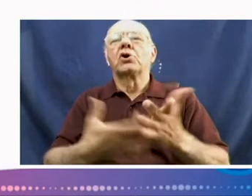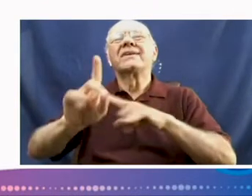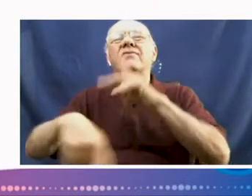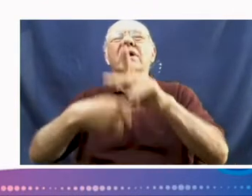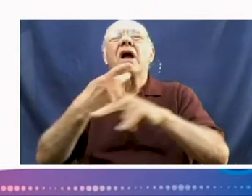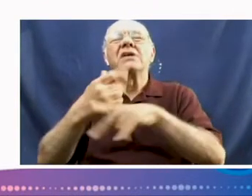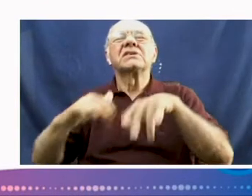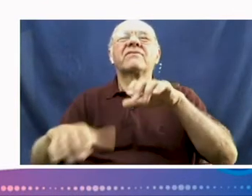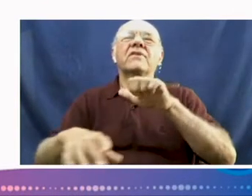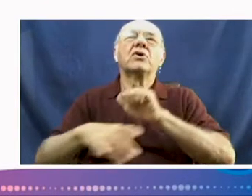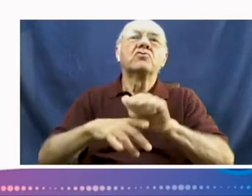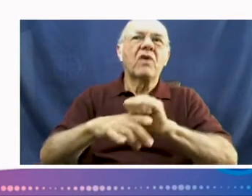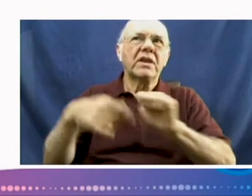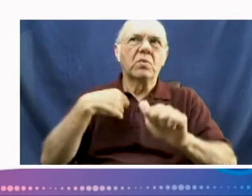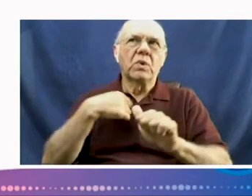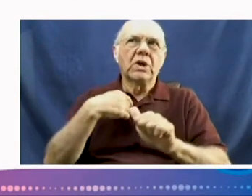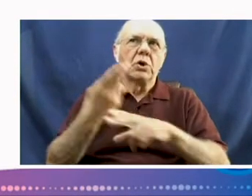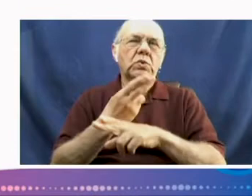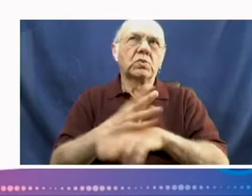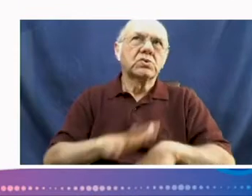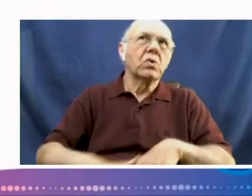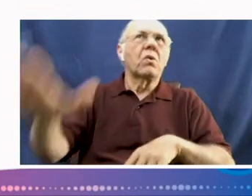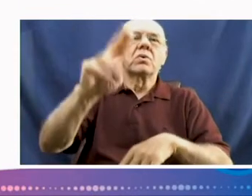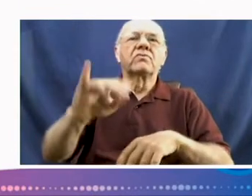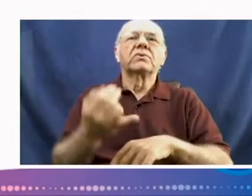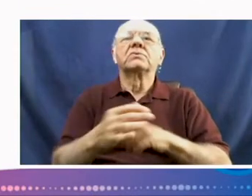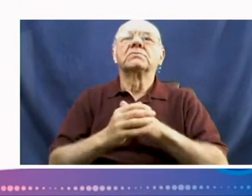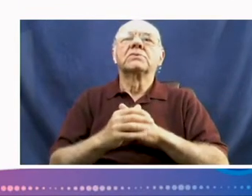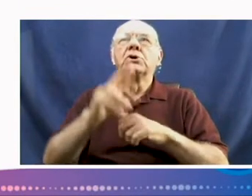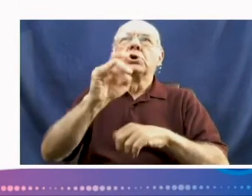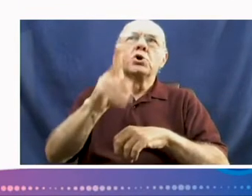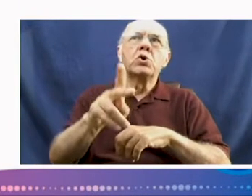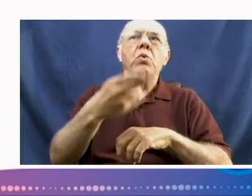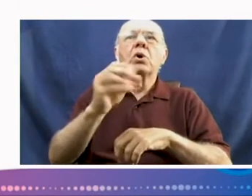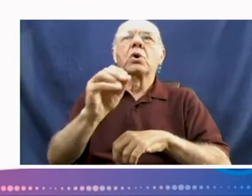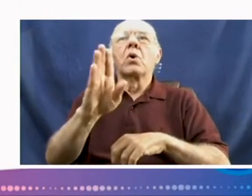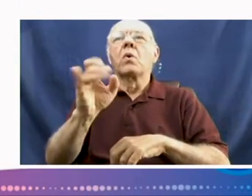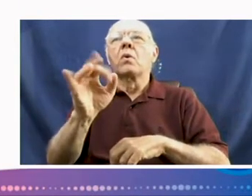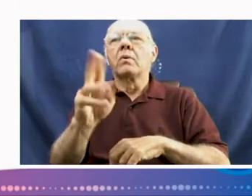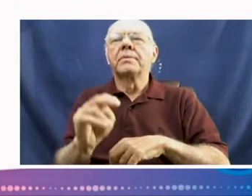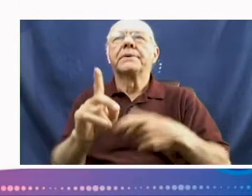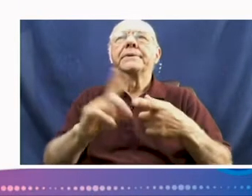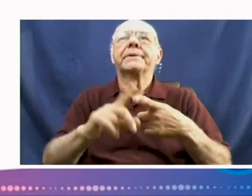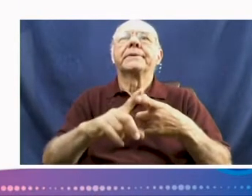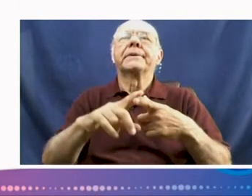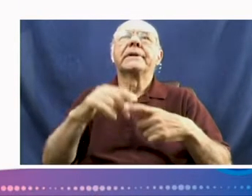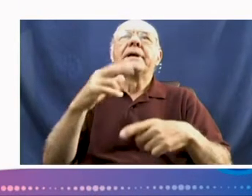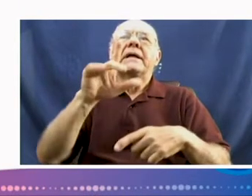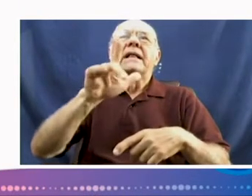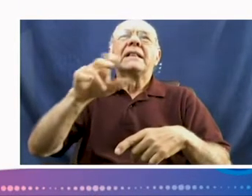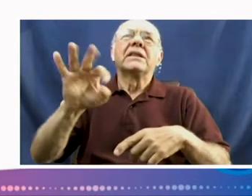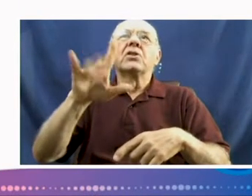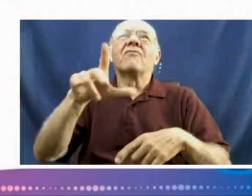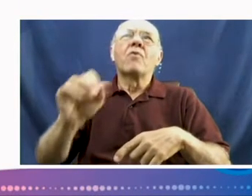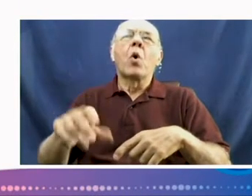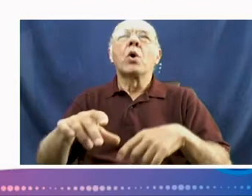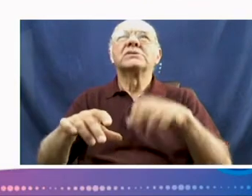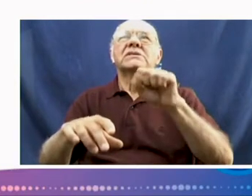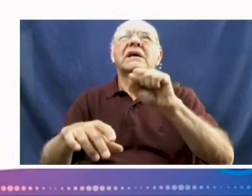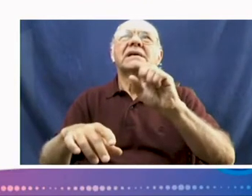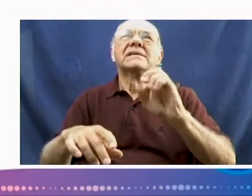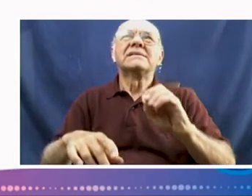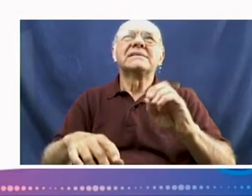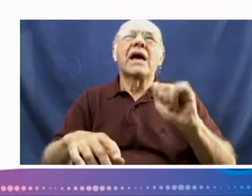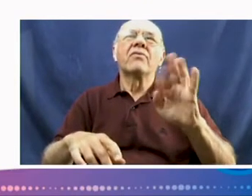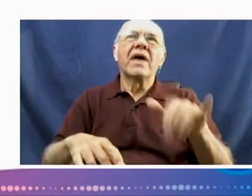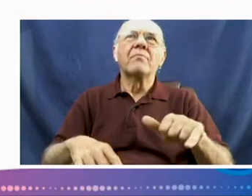conducted all over the state of New Jersey, Newark, Hoboken, Little Falls, Montclair, South Amboy, Long Branch, Atlantic City,